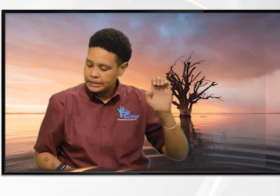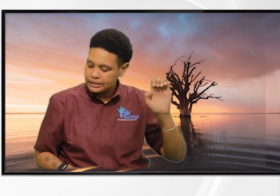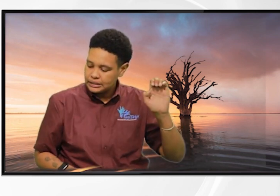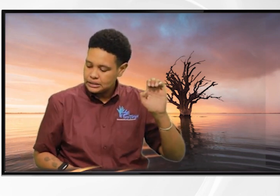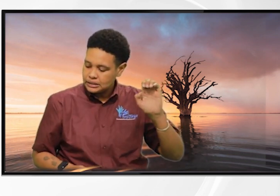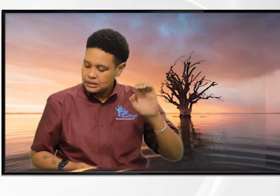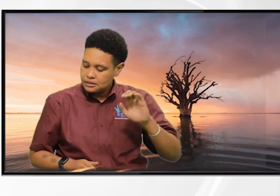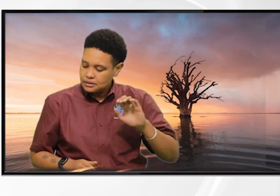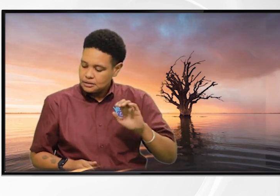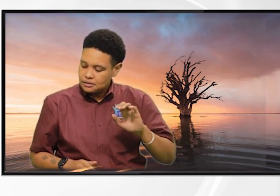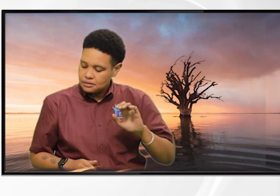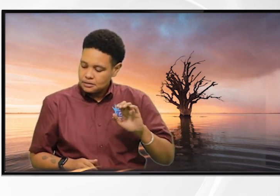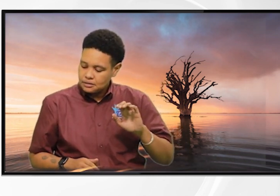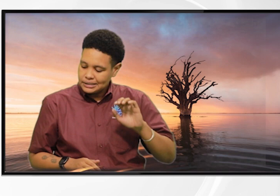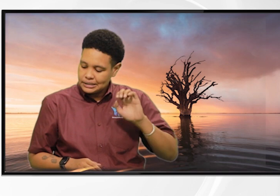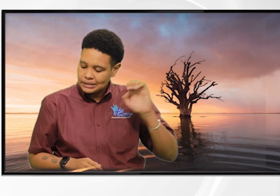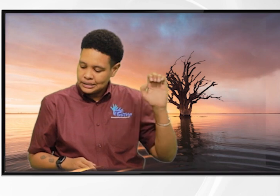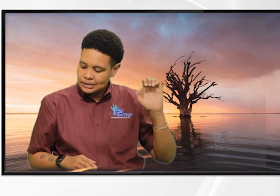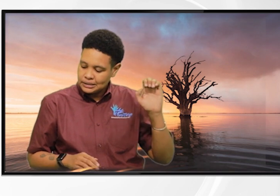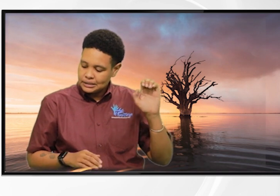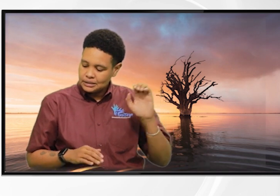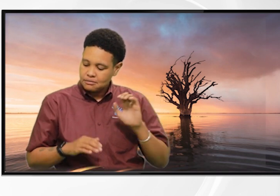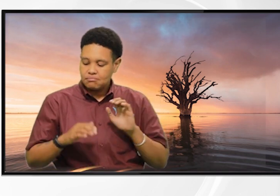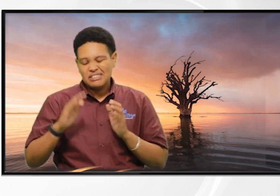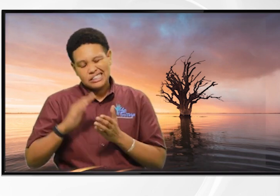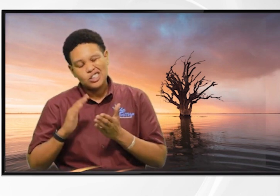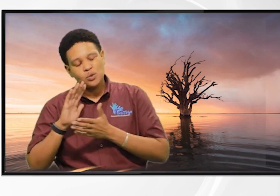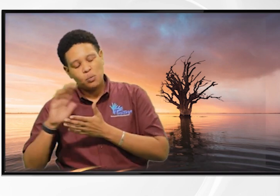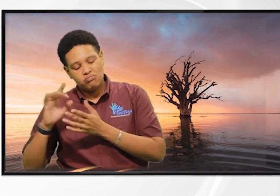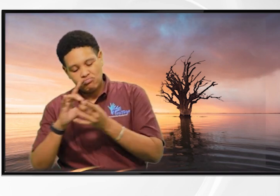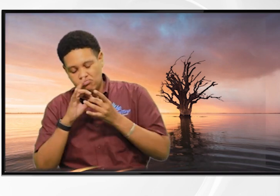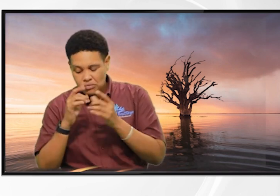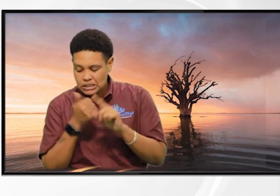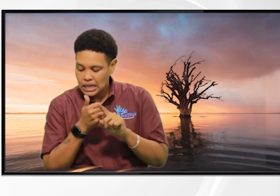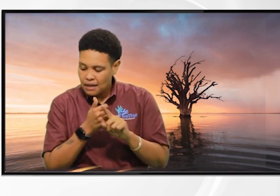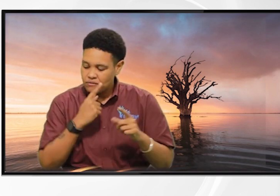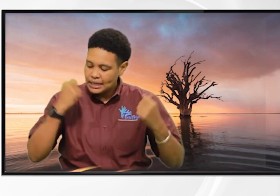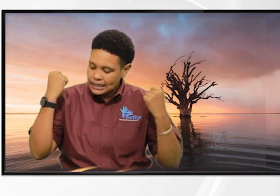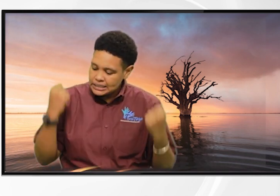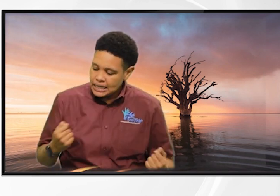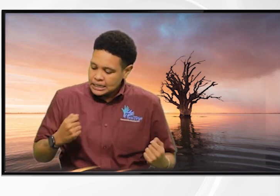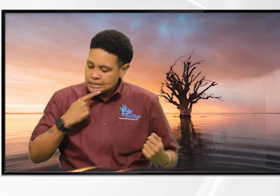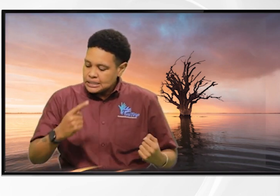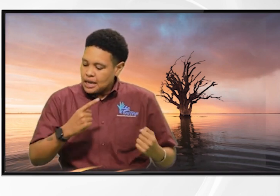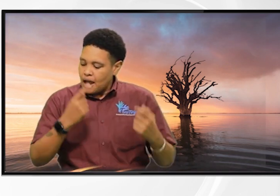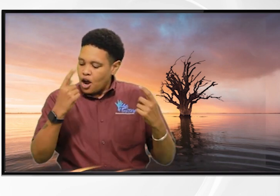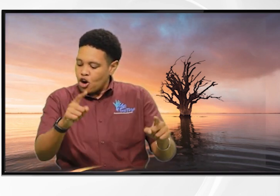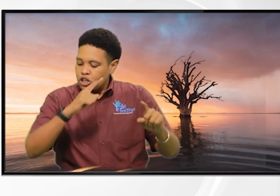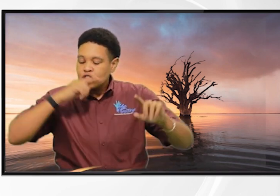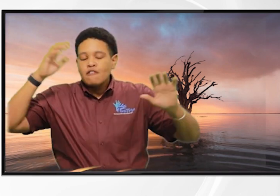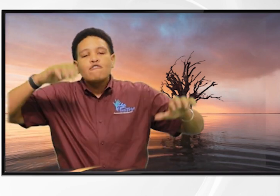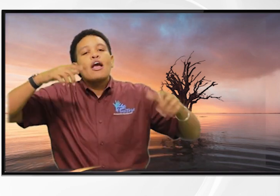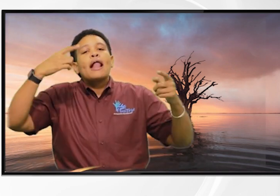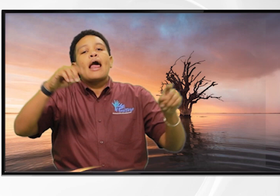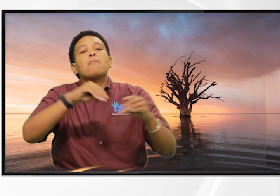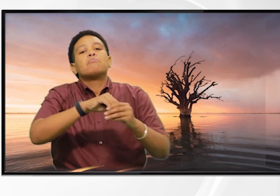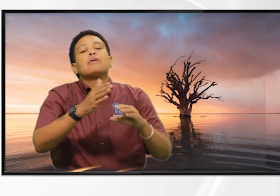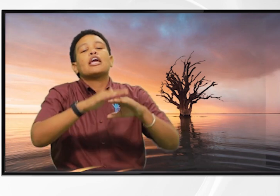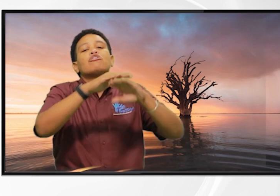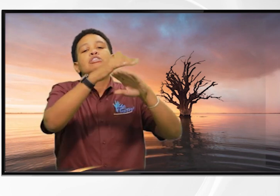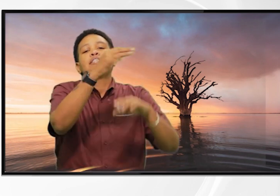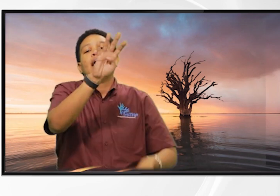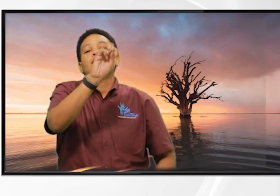correlated. Intensity and occurrence of extreme rainfall events increasing between 1940